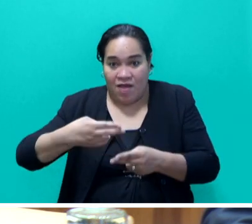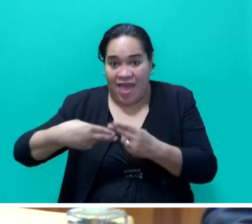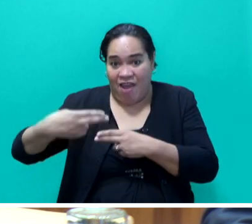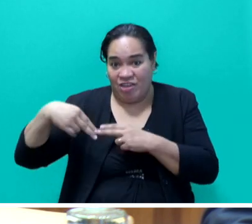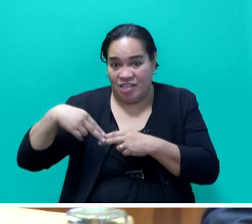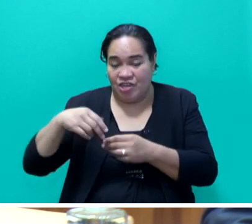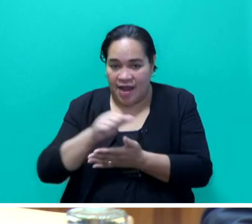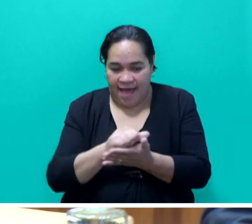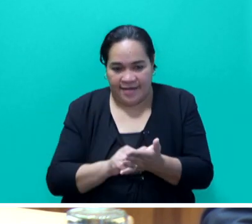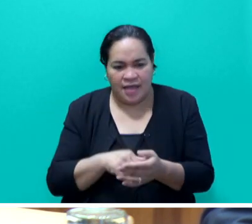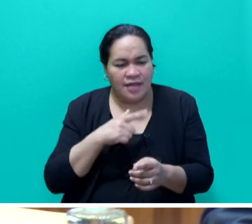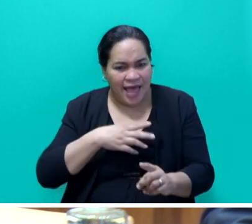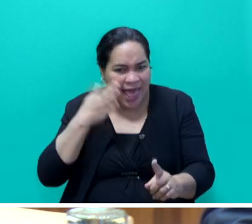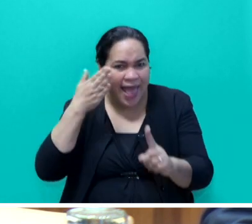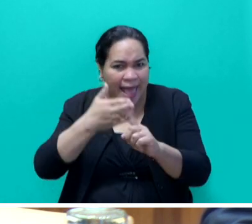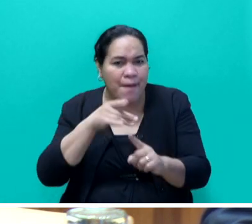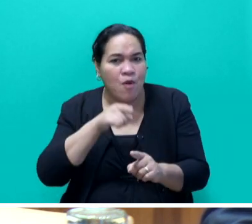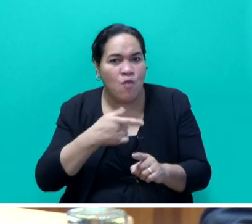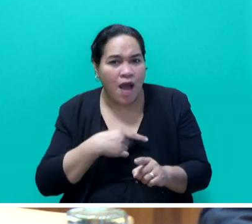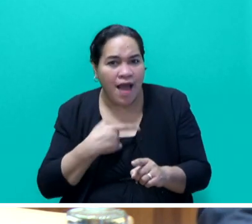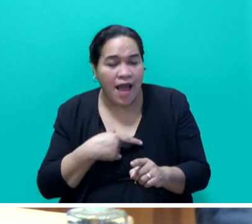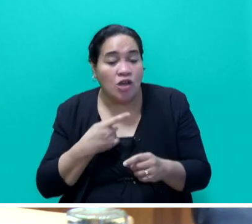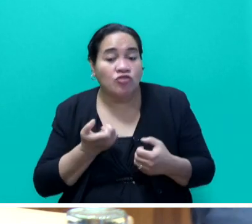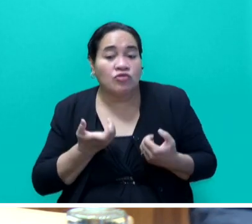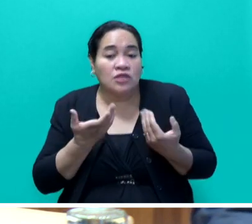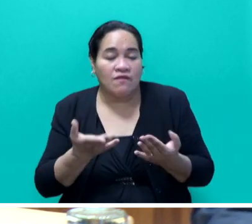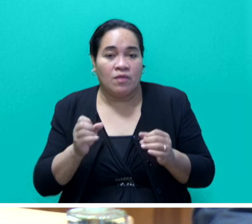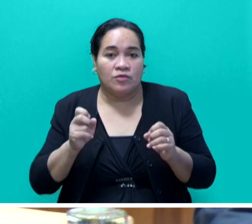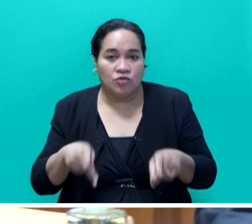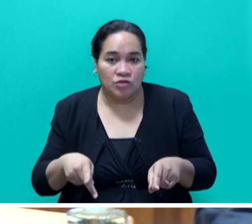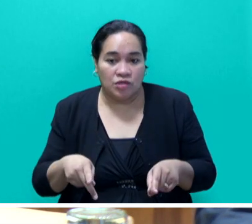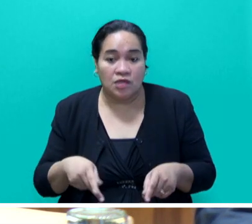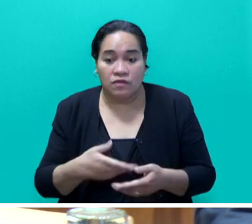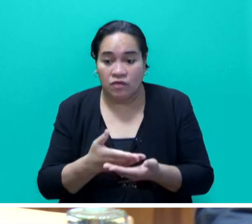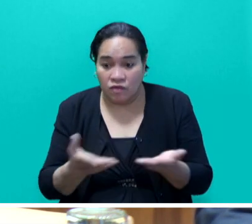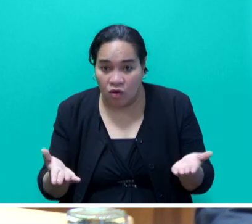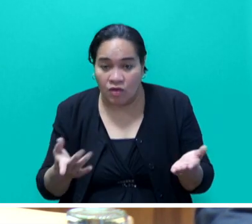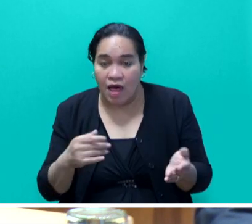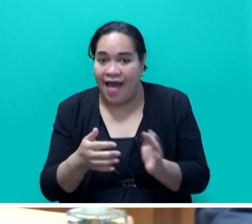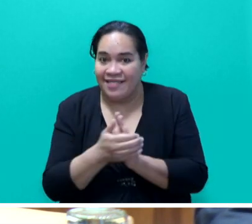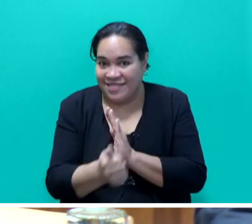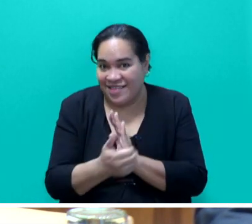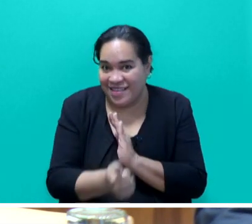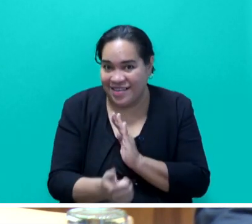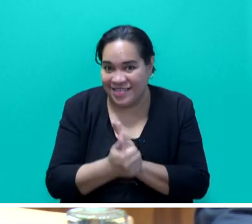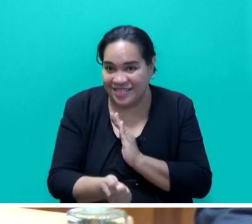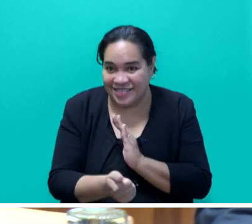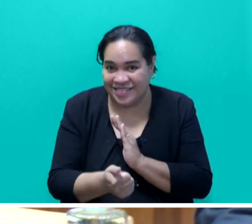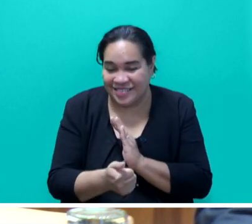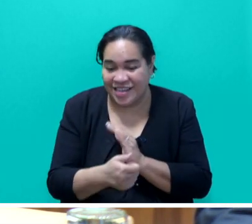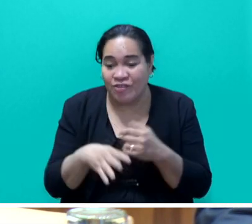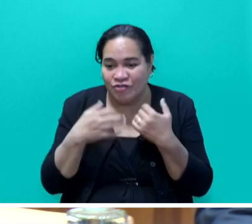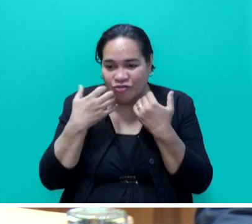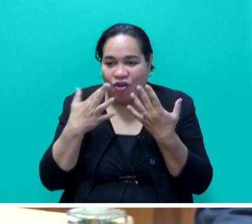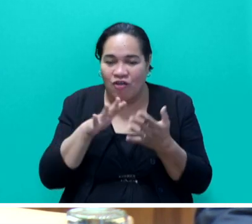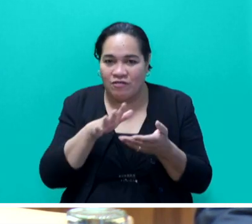these multicultural centers is to provide a platform for the raw talents and enhance